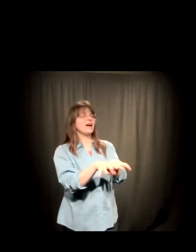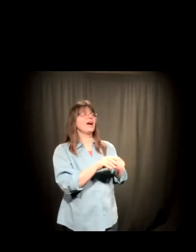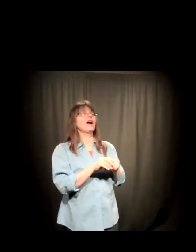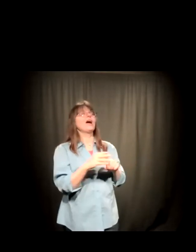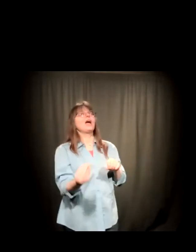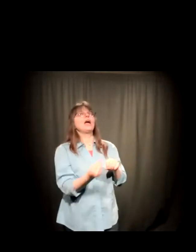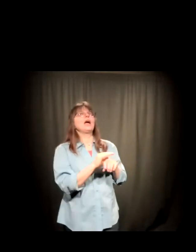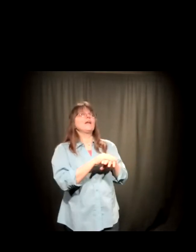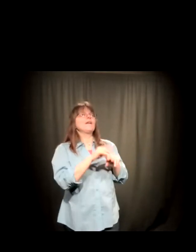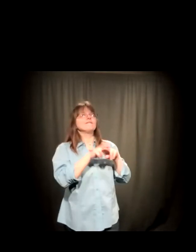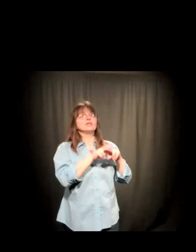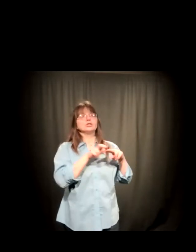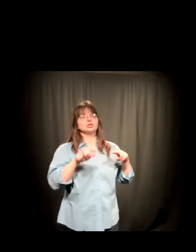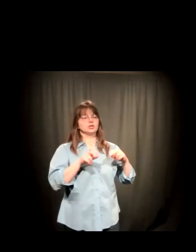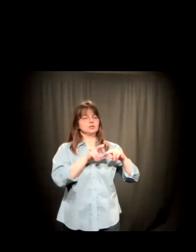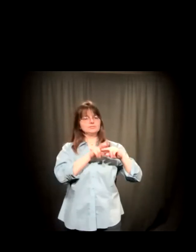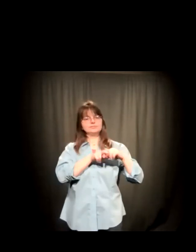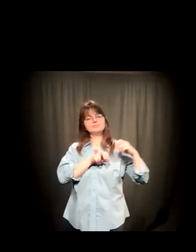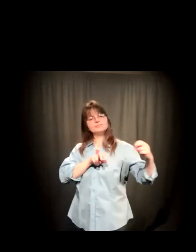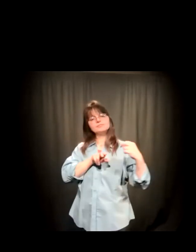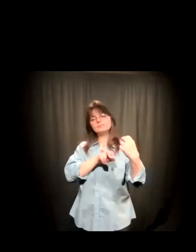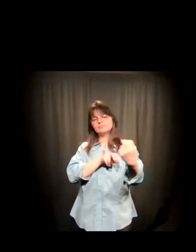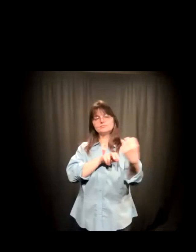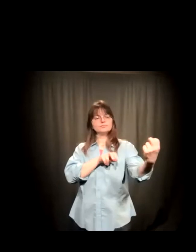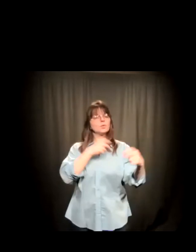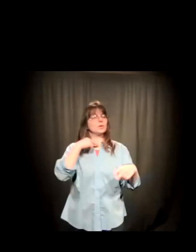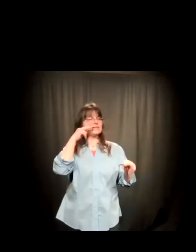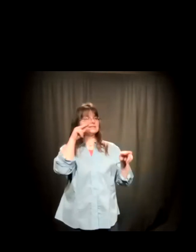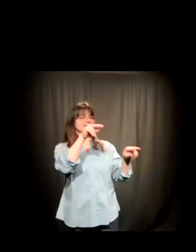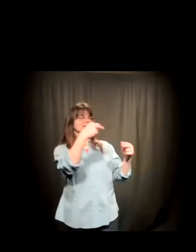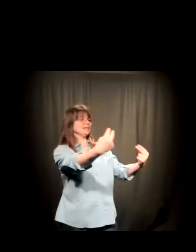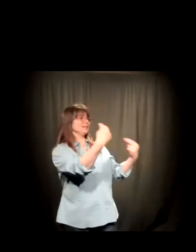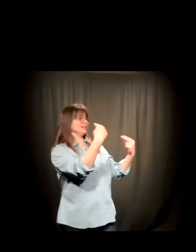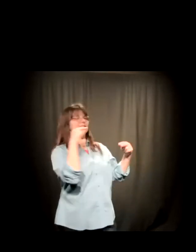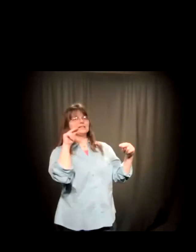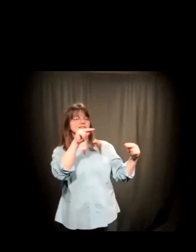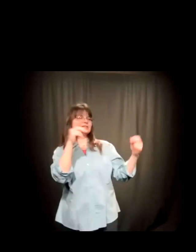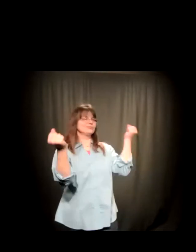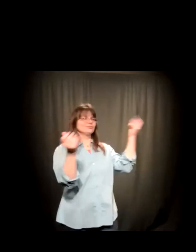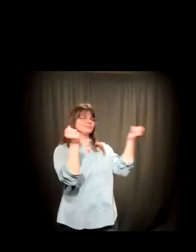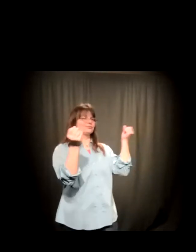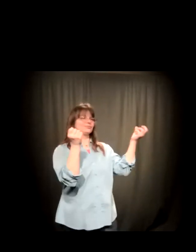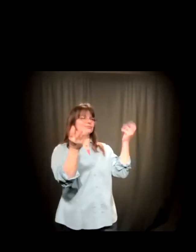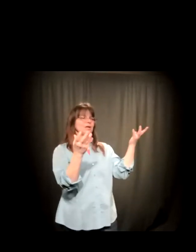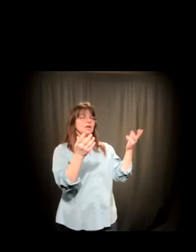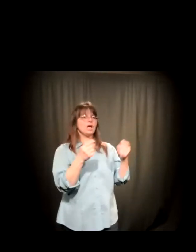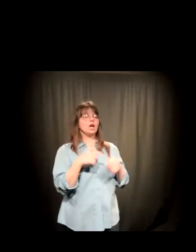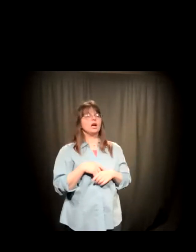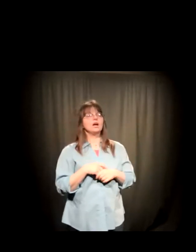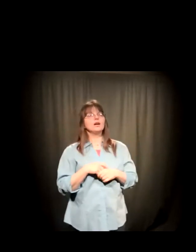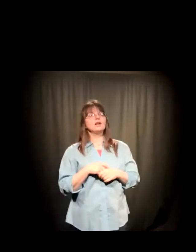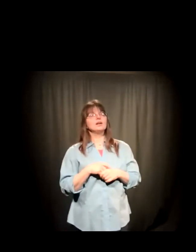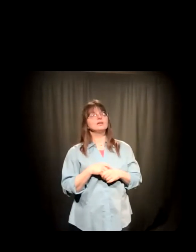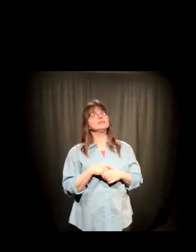open sight lines in order to use ASL across rooms. She lived among the culturally deaf, defined by the